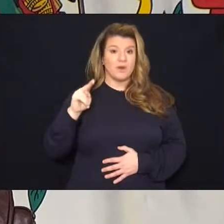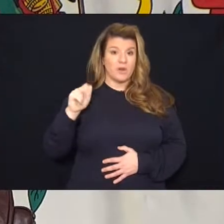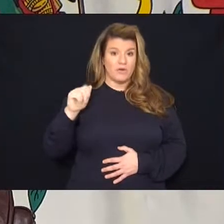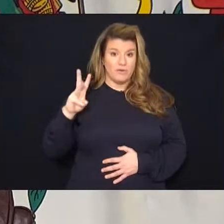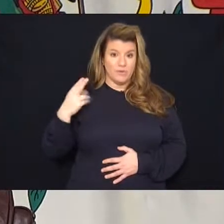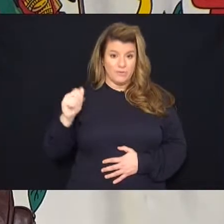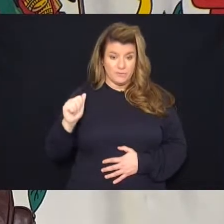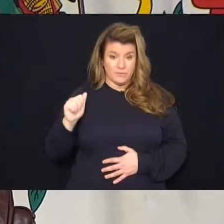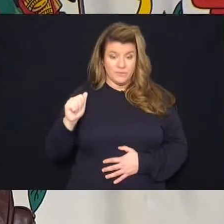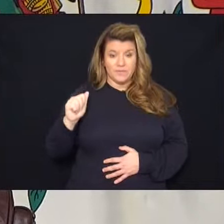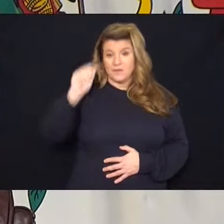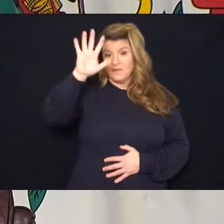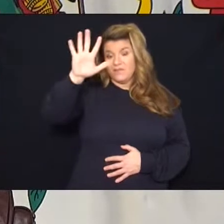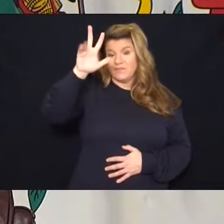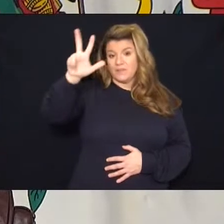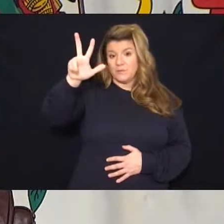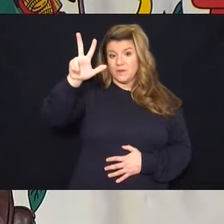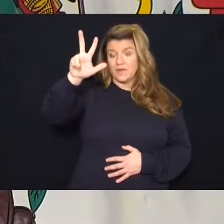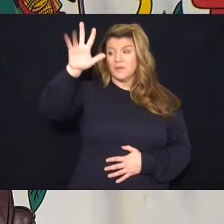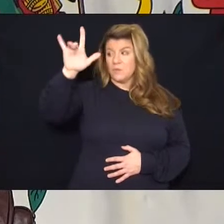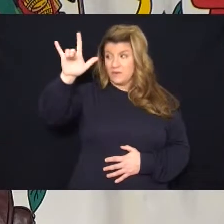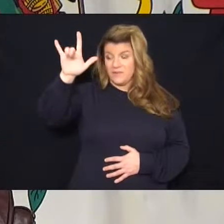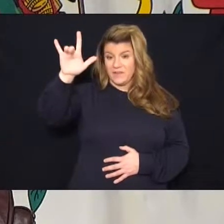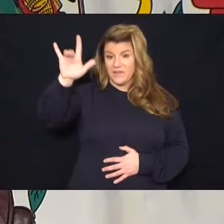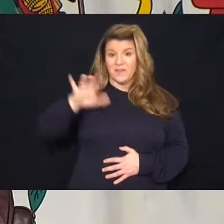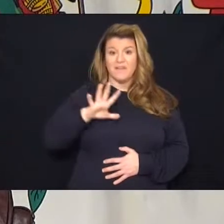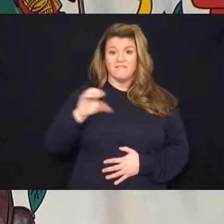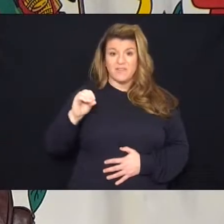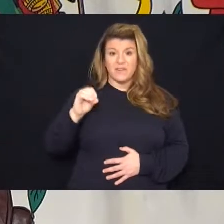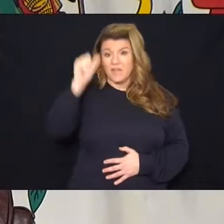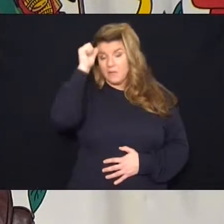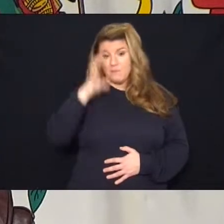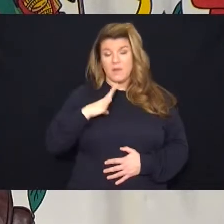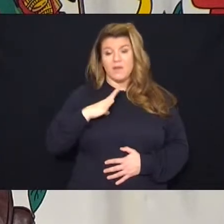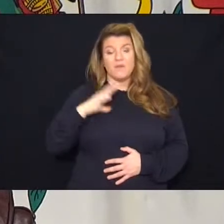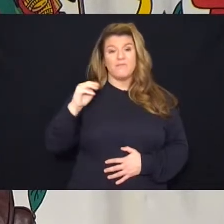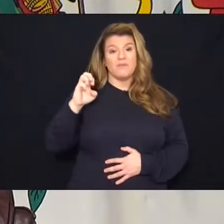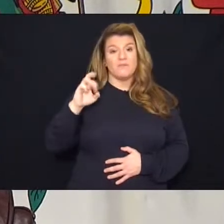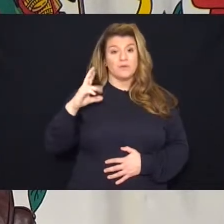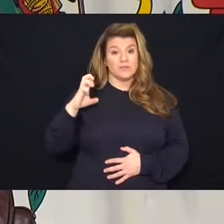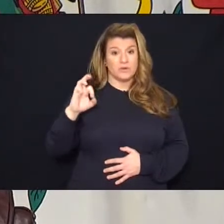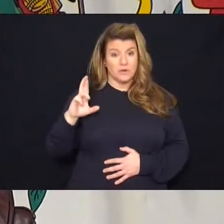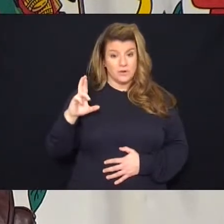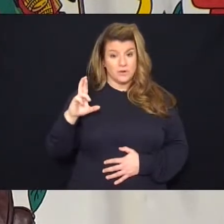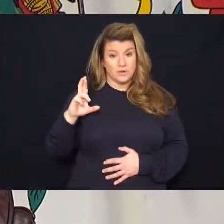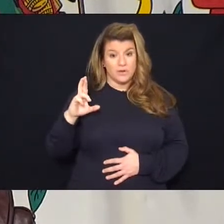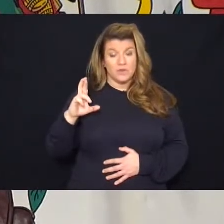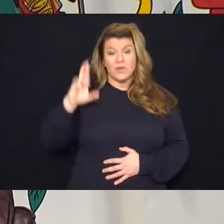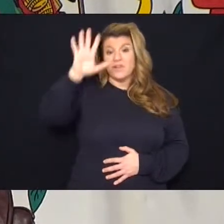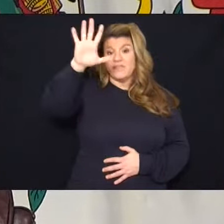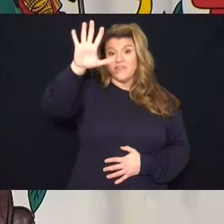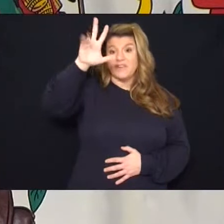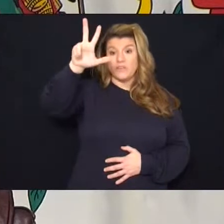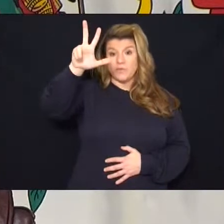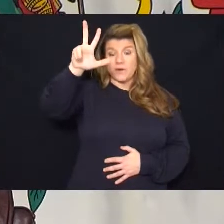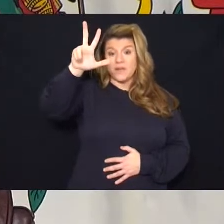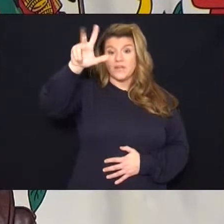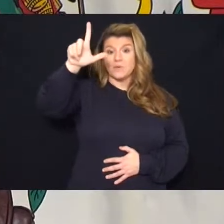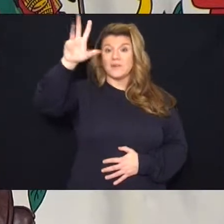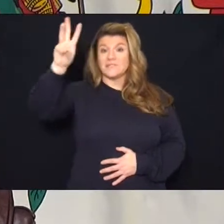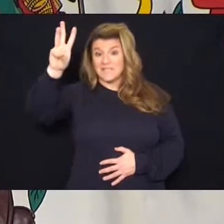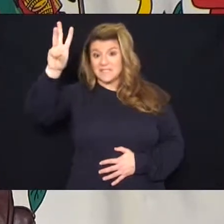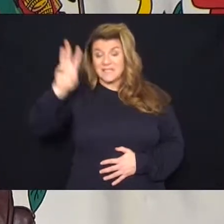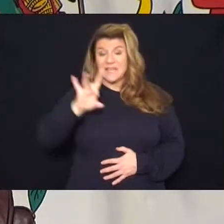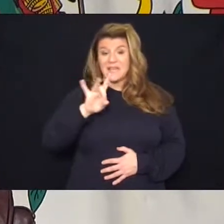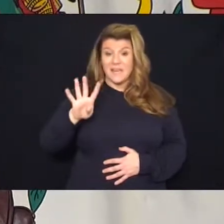County. The 5,325th death, a 50-year-old male from Mercer County. The 5,326th death,